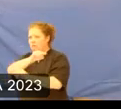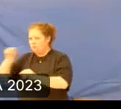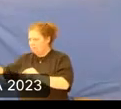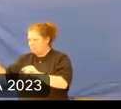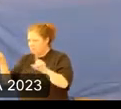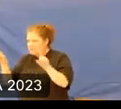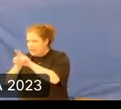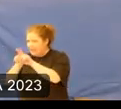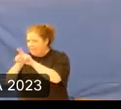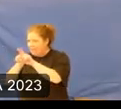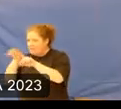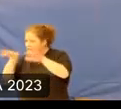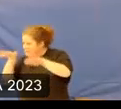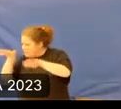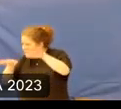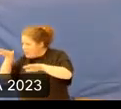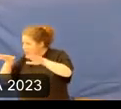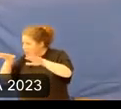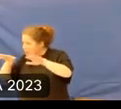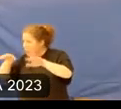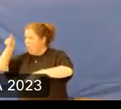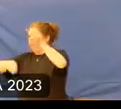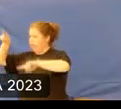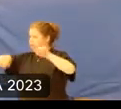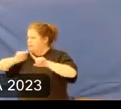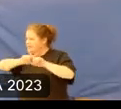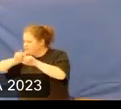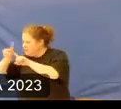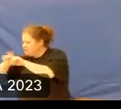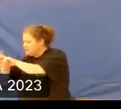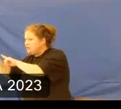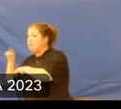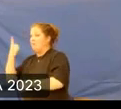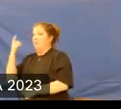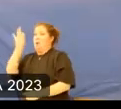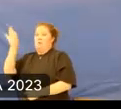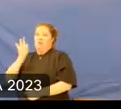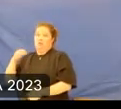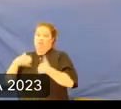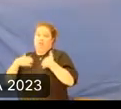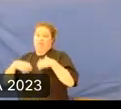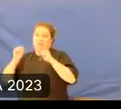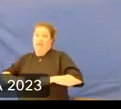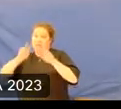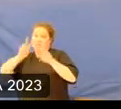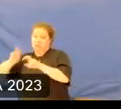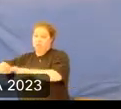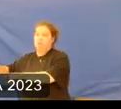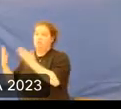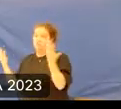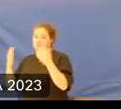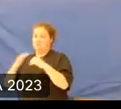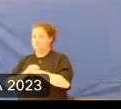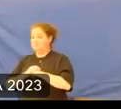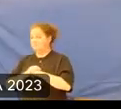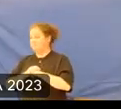work to actually get an idea about this and about how, if coded, how they're coded.